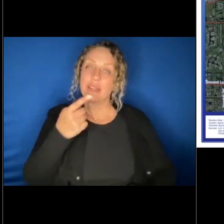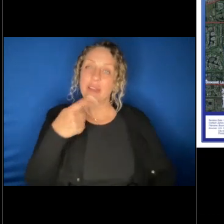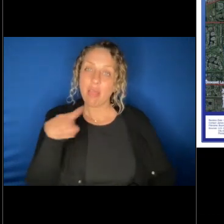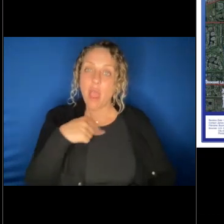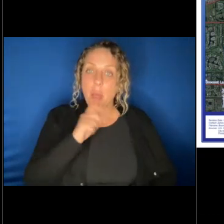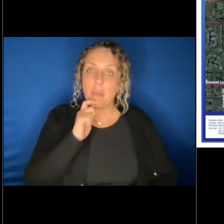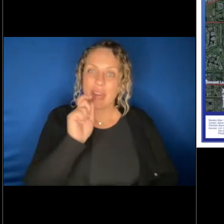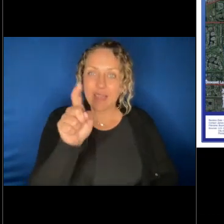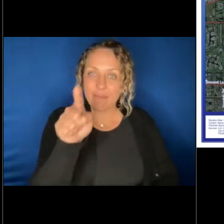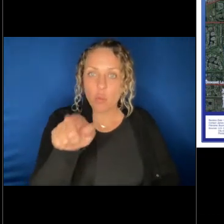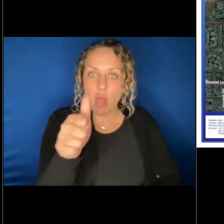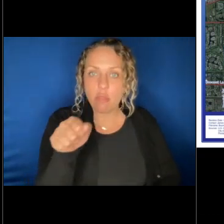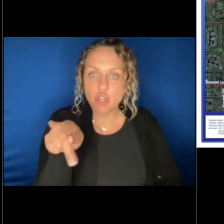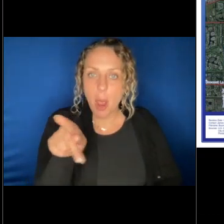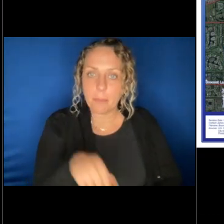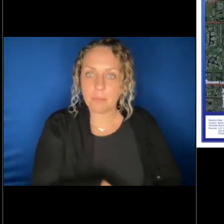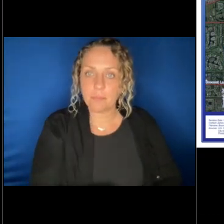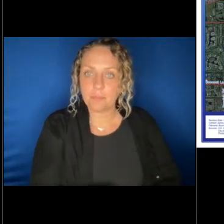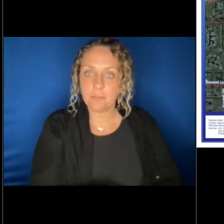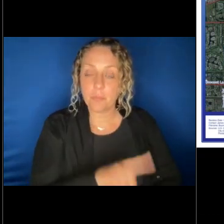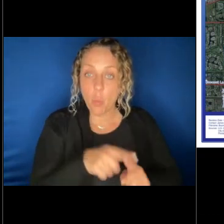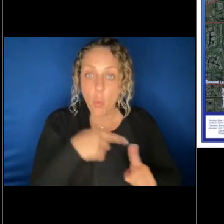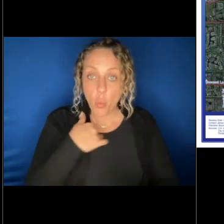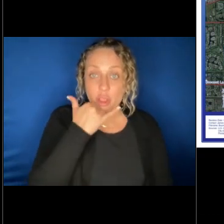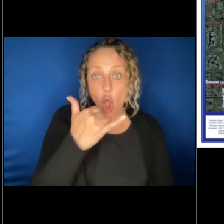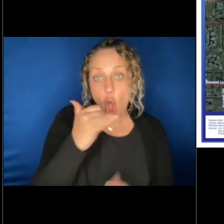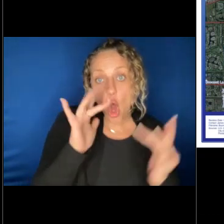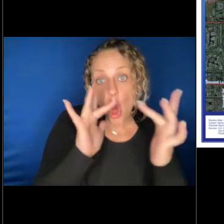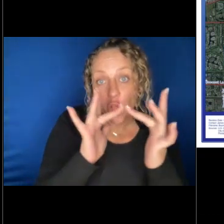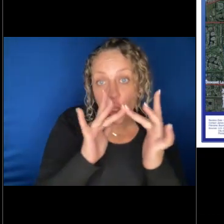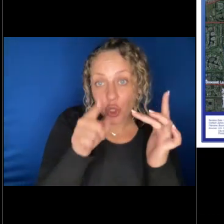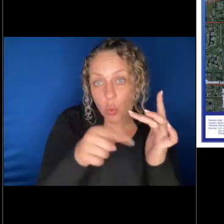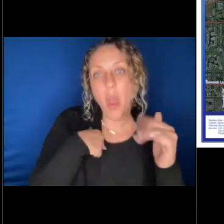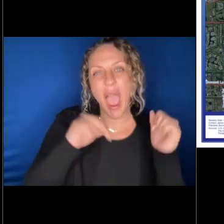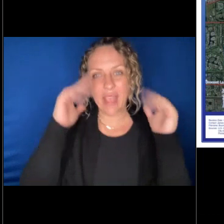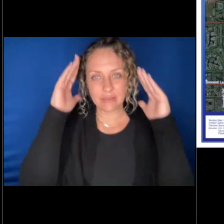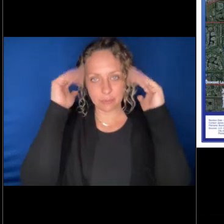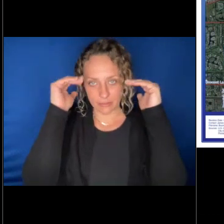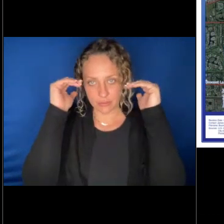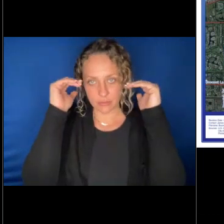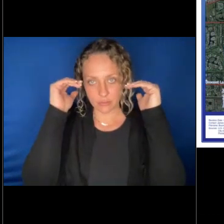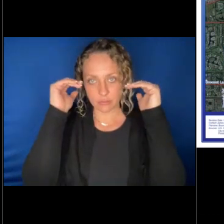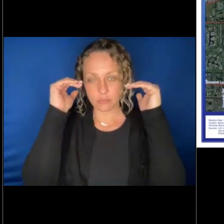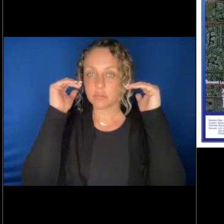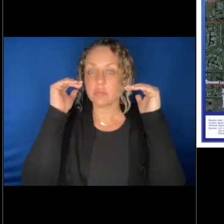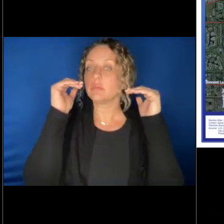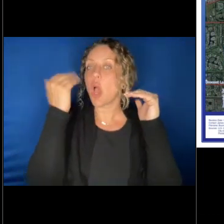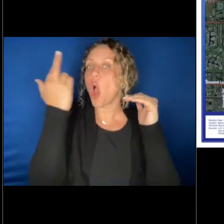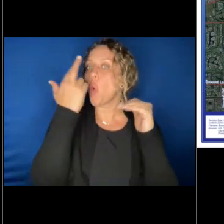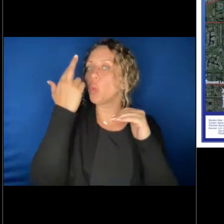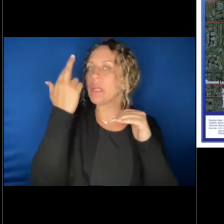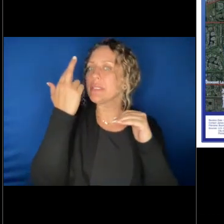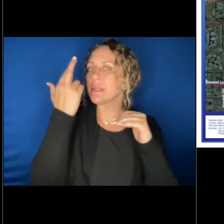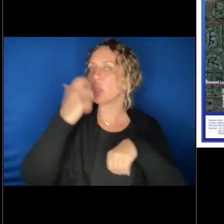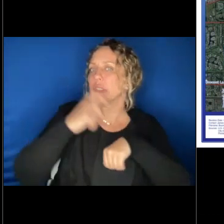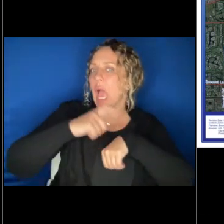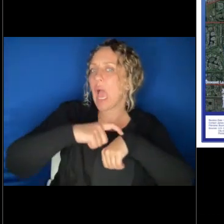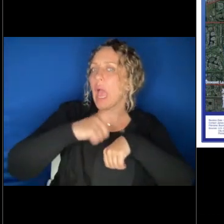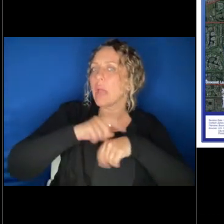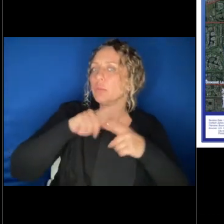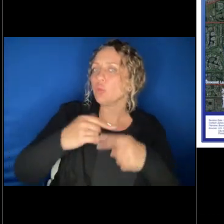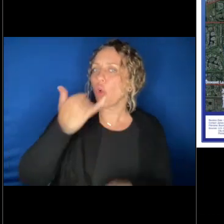you another shot. But when we call you, we expect in a reasonable amount of time, a